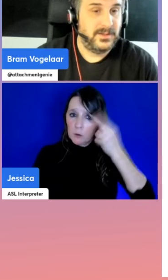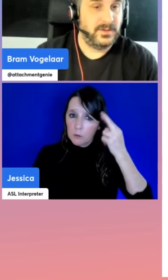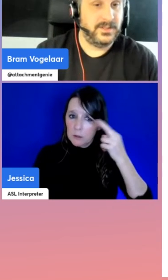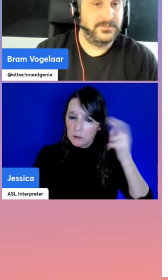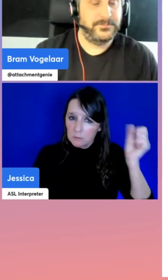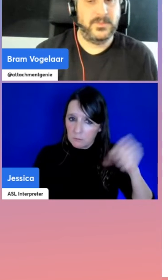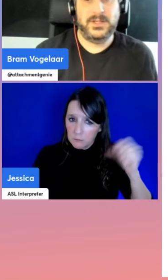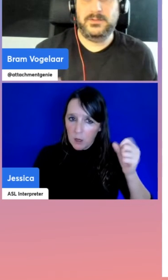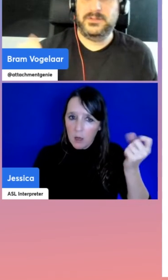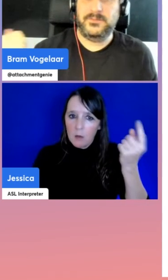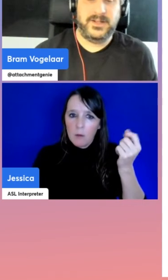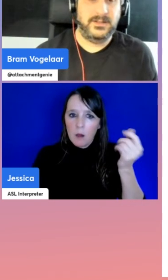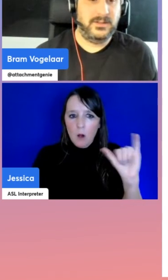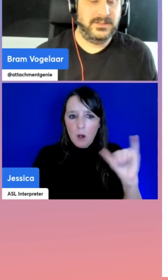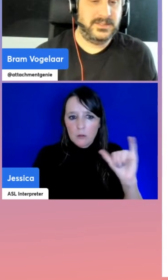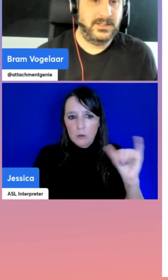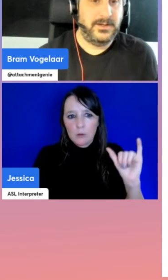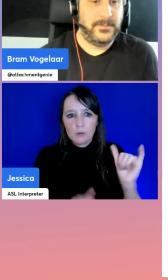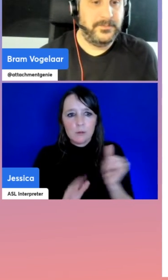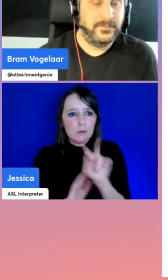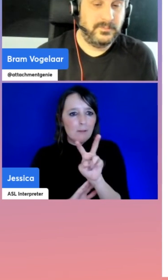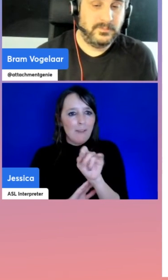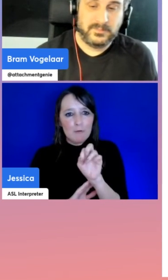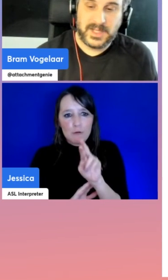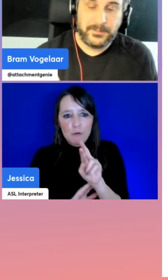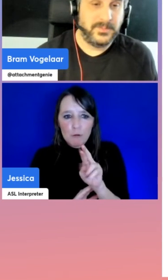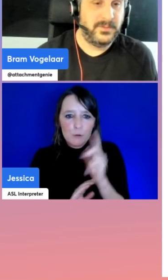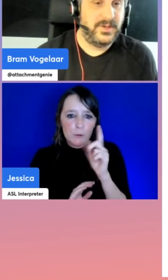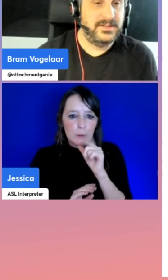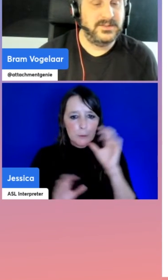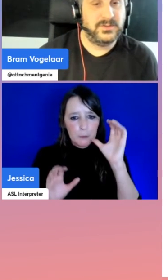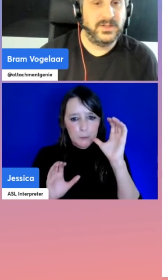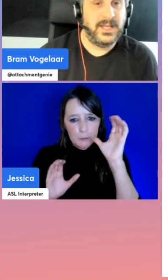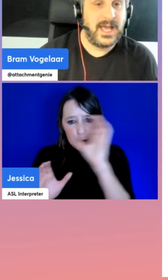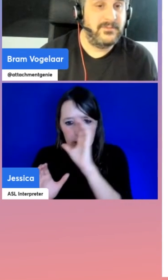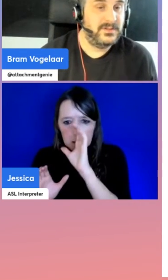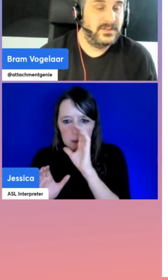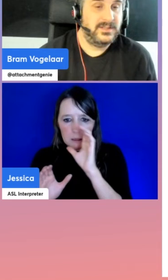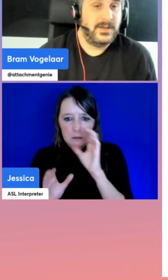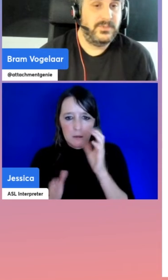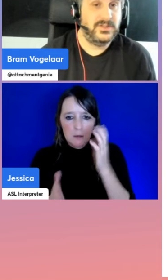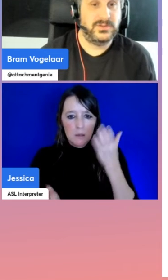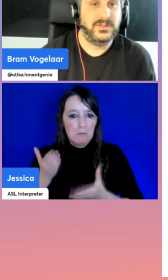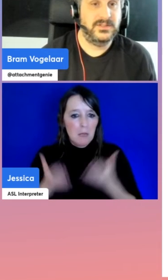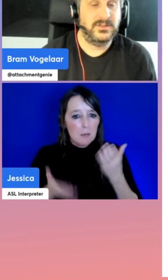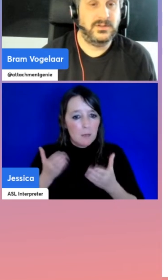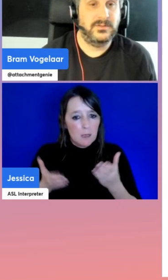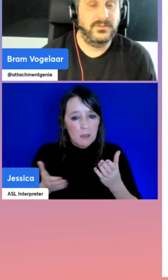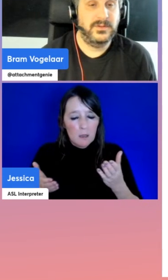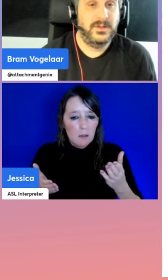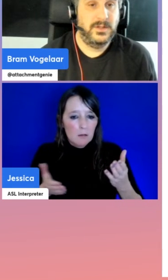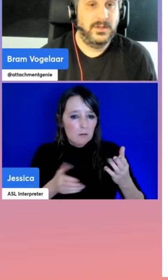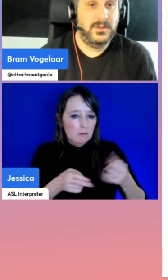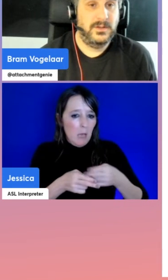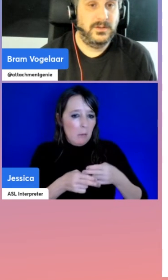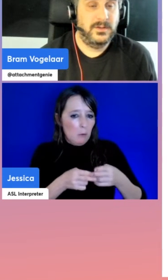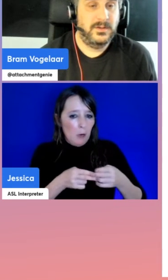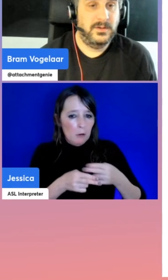prevent vendor lock-in, right? Some vendors, they bump their prices, or they have a temporary shortage of